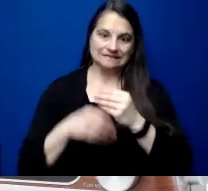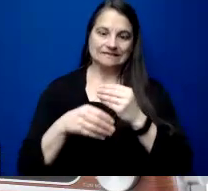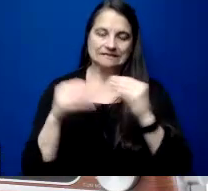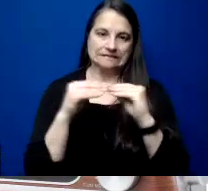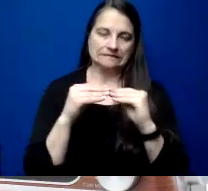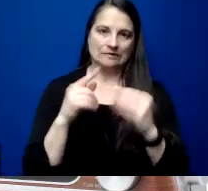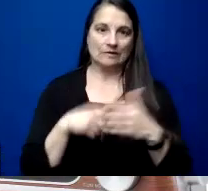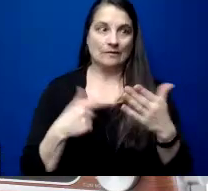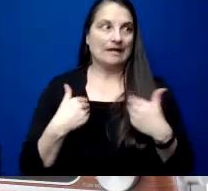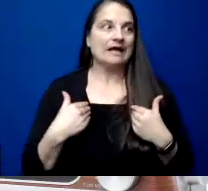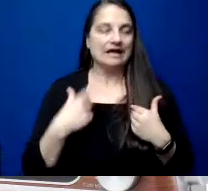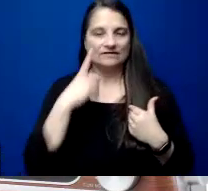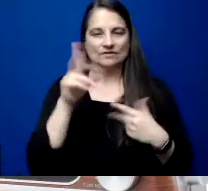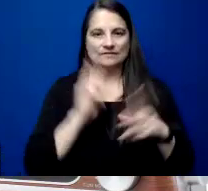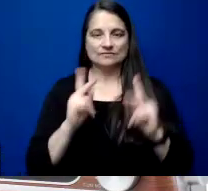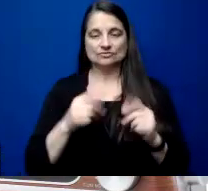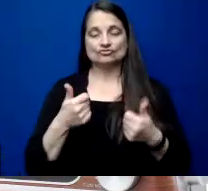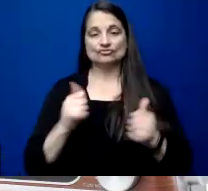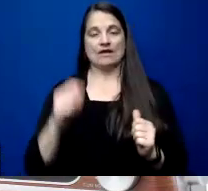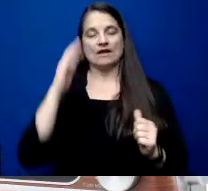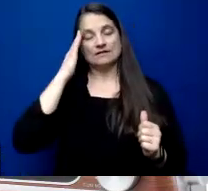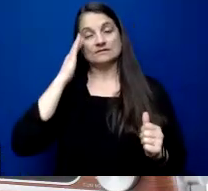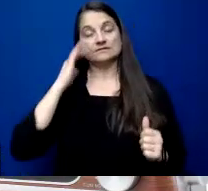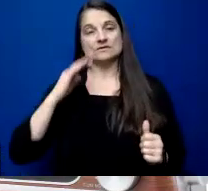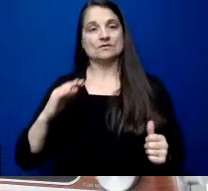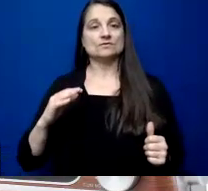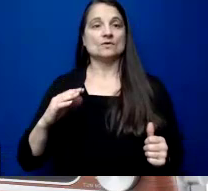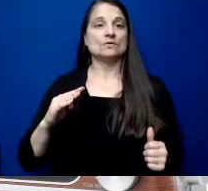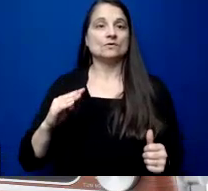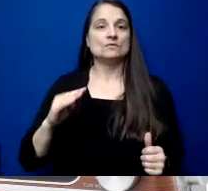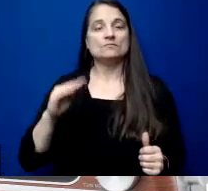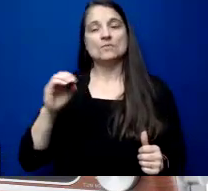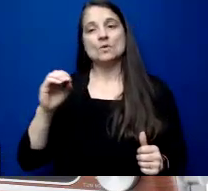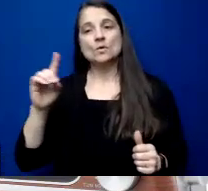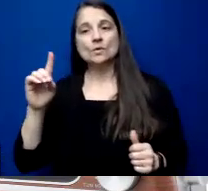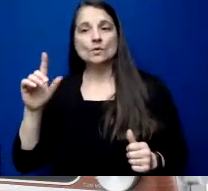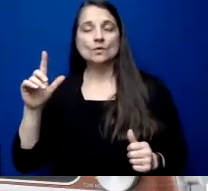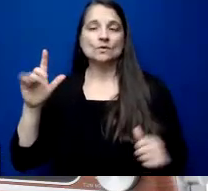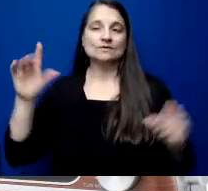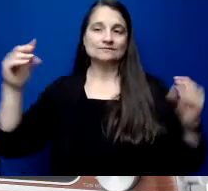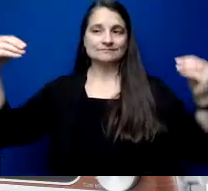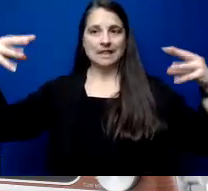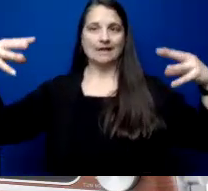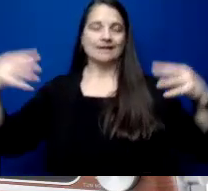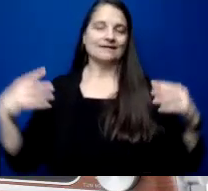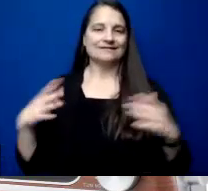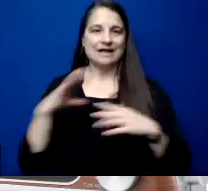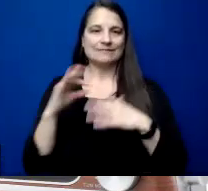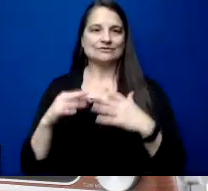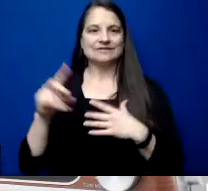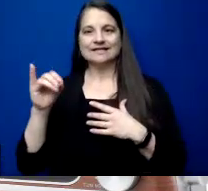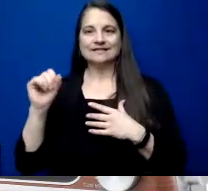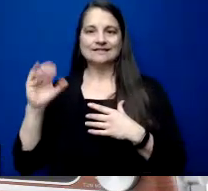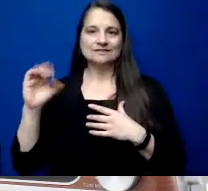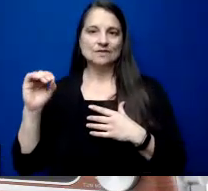lending library for folks to try. So there's some mood lighting options like the disco ball and the